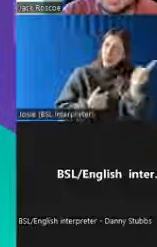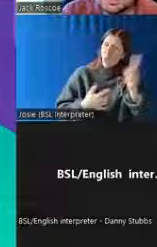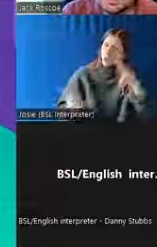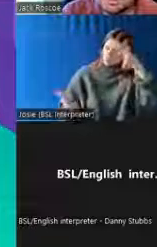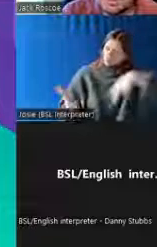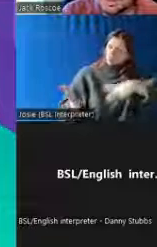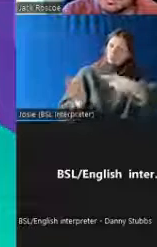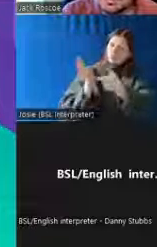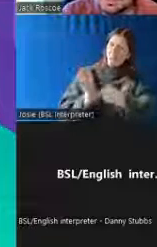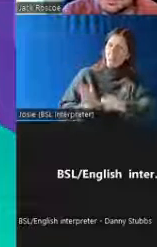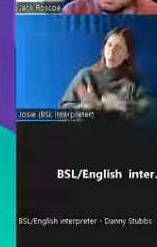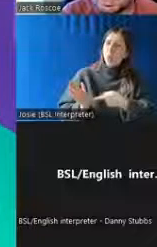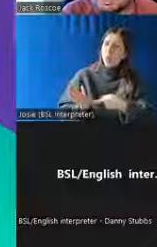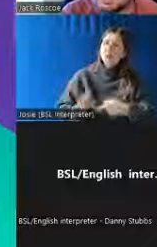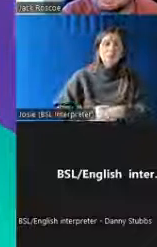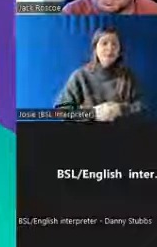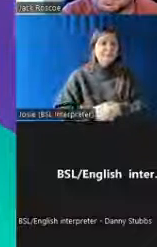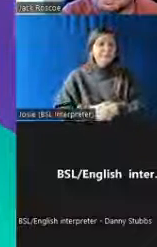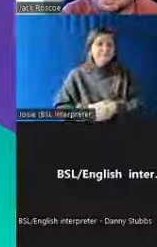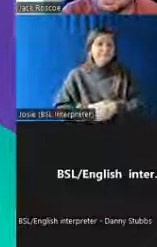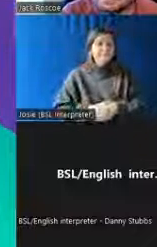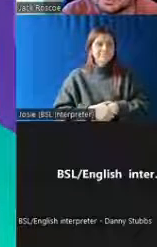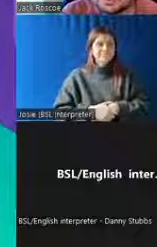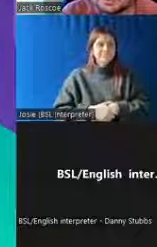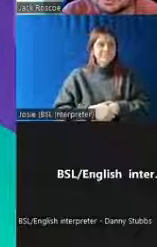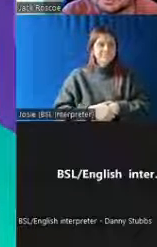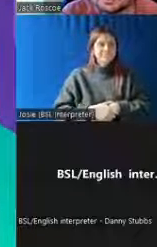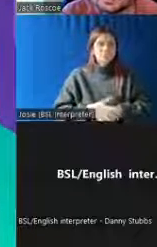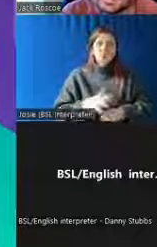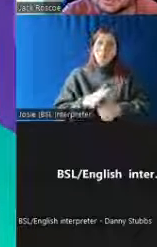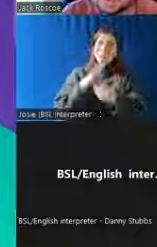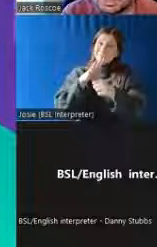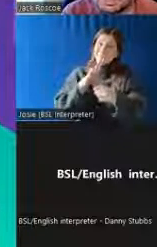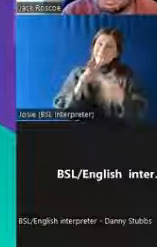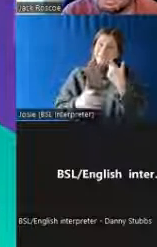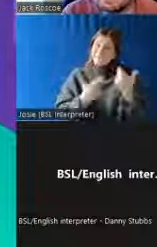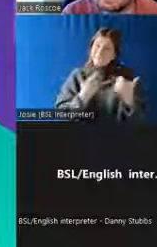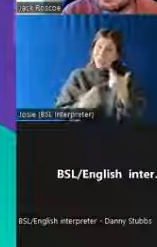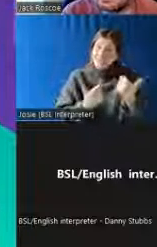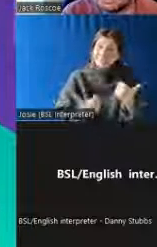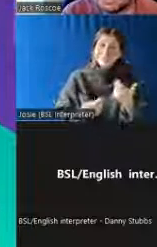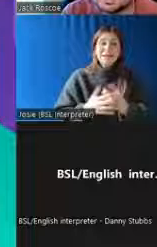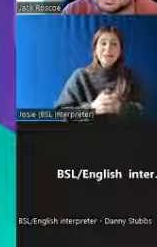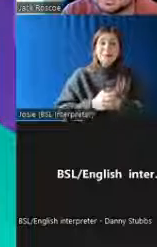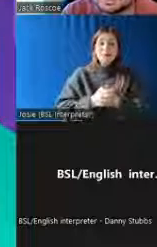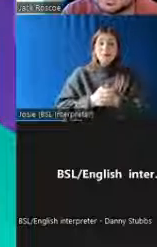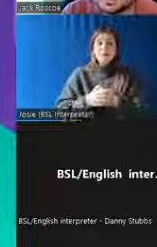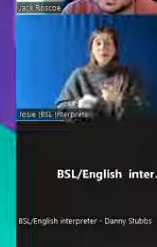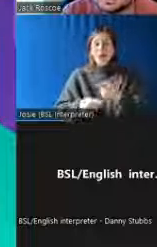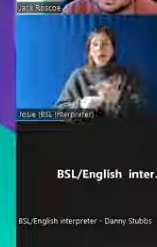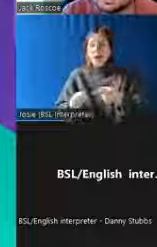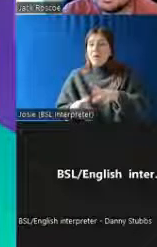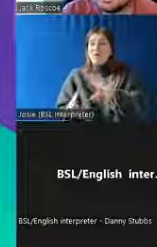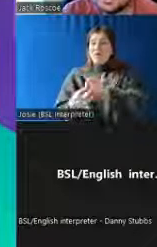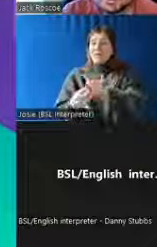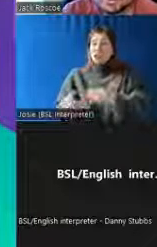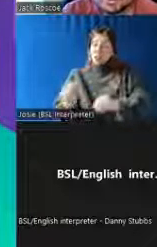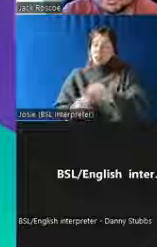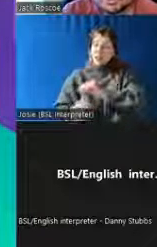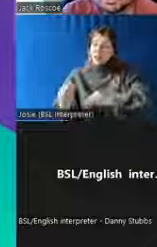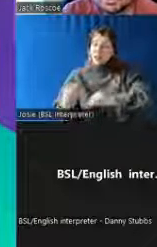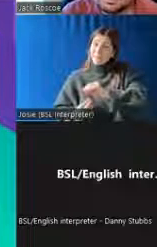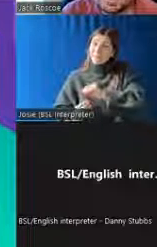You can see that half of the main findings is focused on the economic impact of all of the activity and